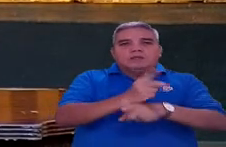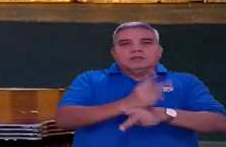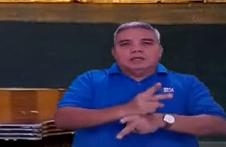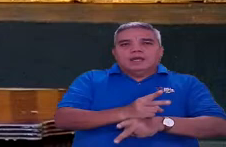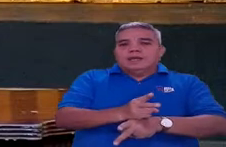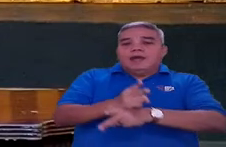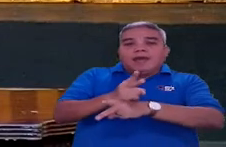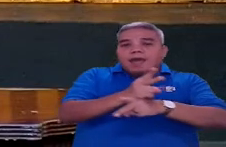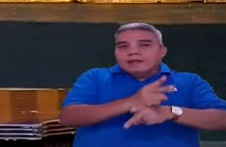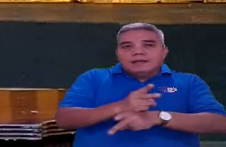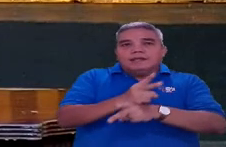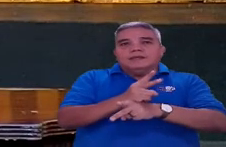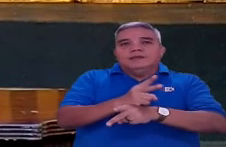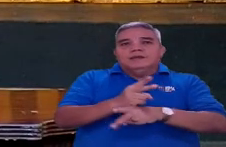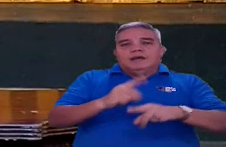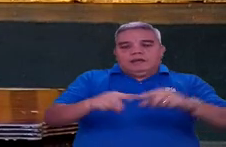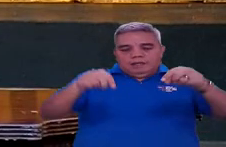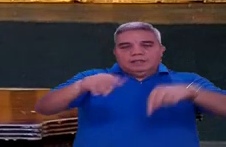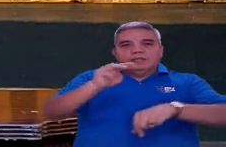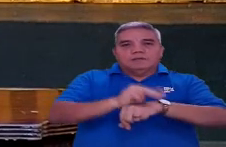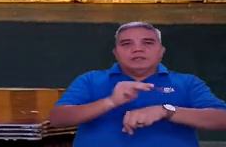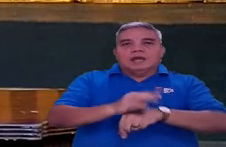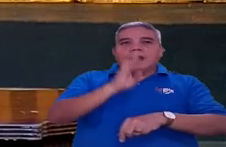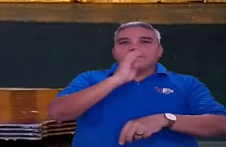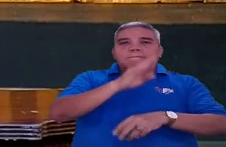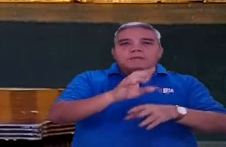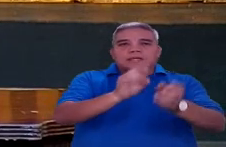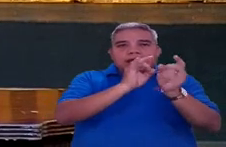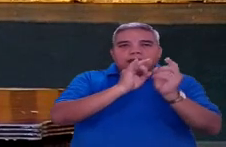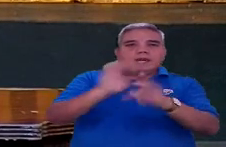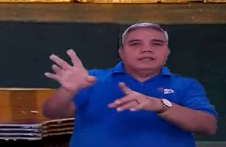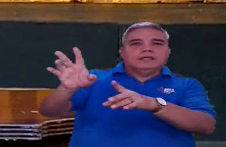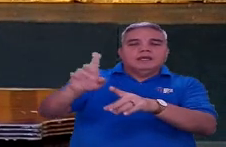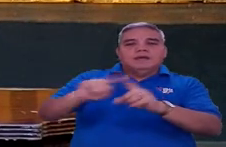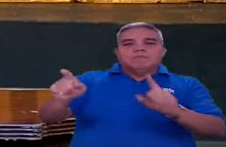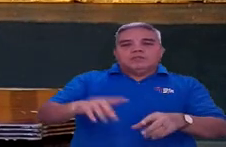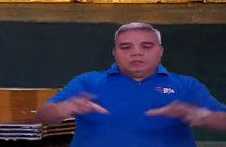in handling this ministry and behaving